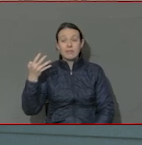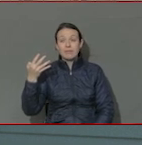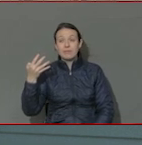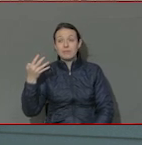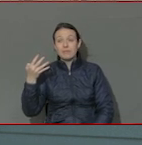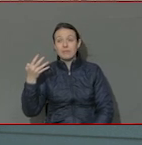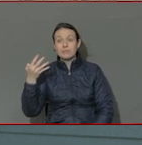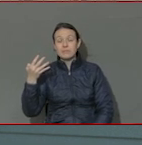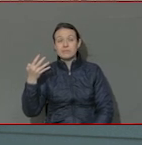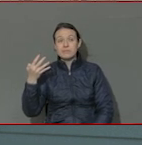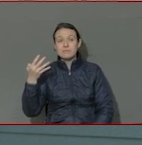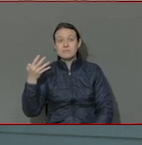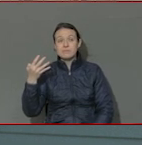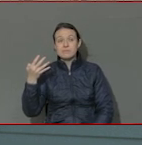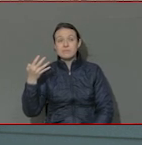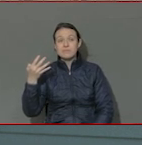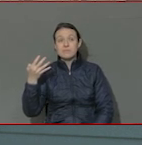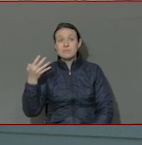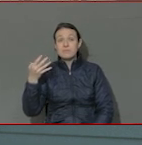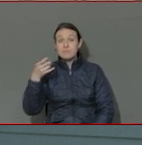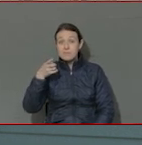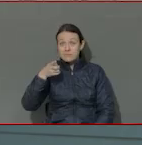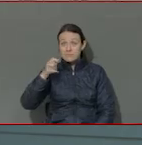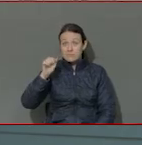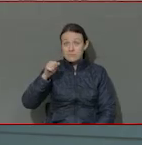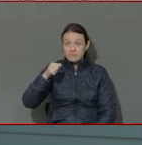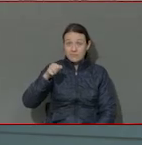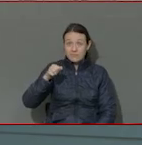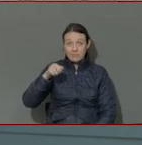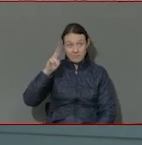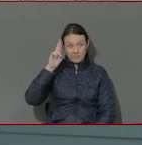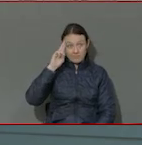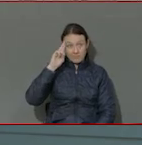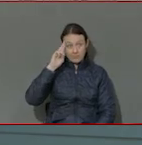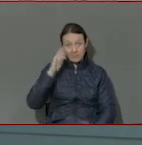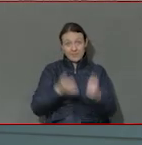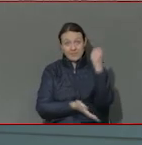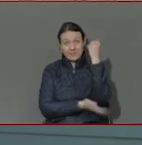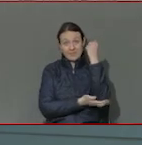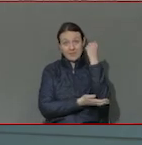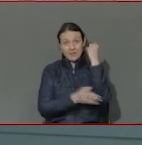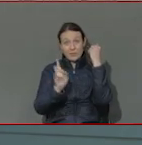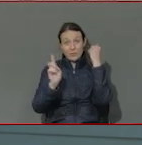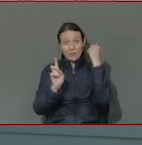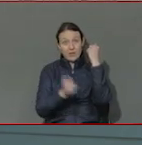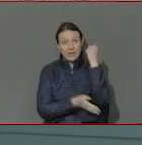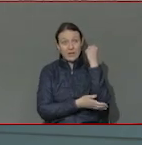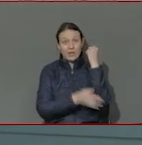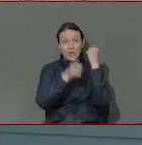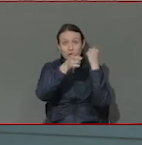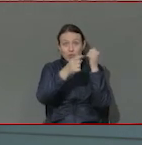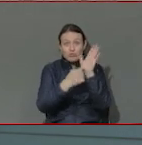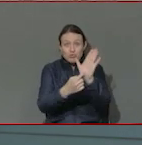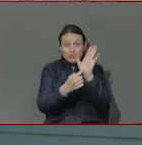Yes. Remember, What is this? When you are doing this, you are not